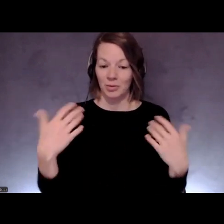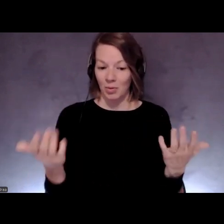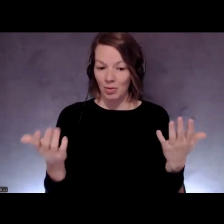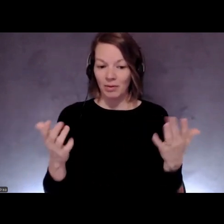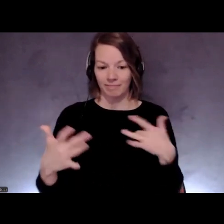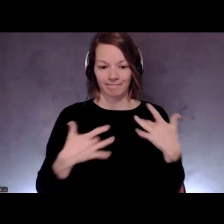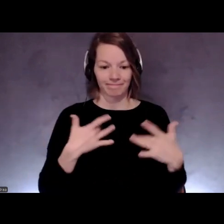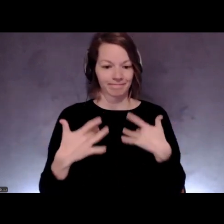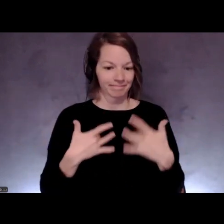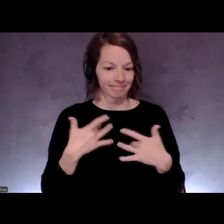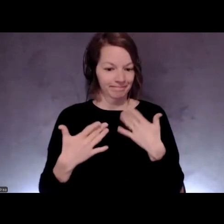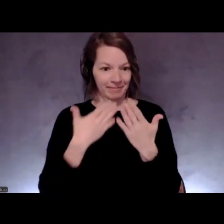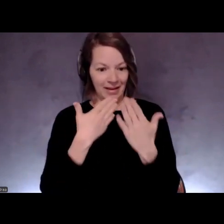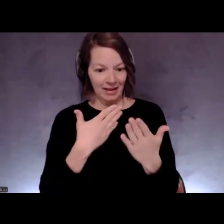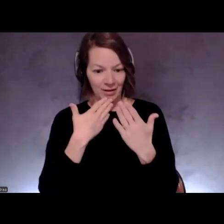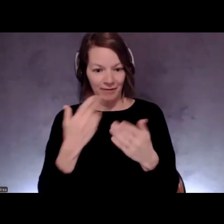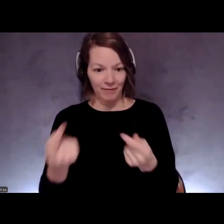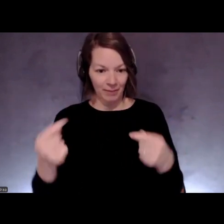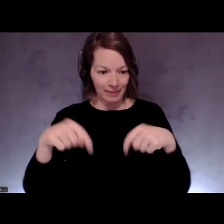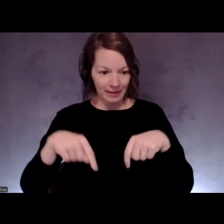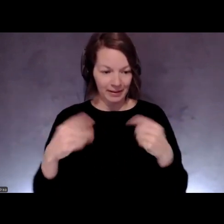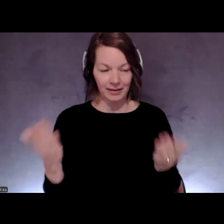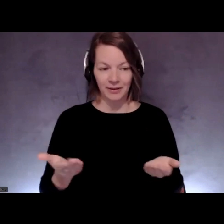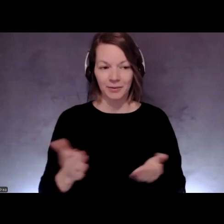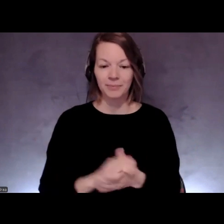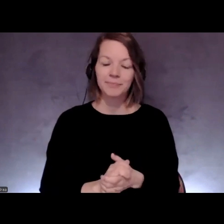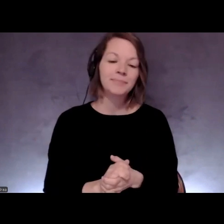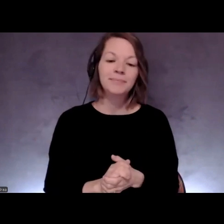very excited and thank you for being here.